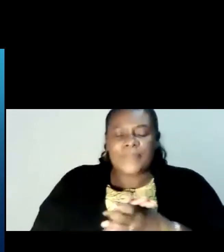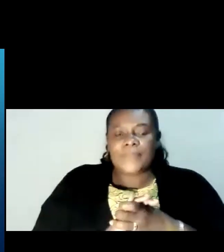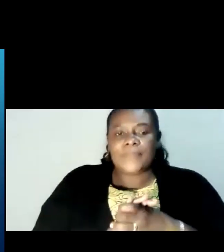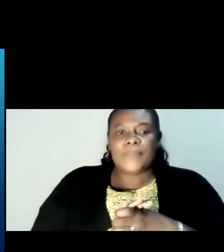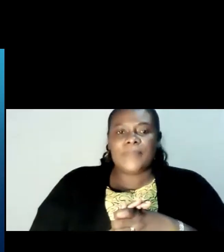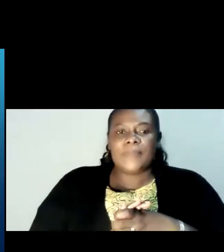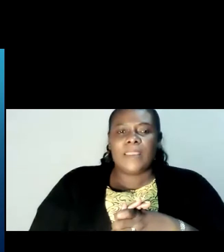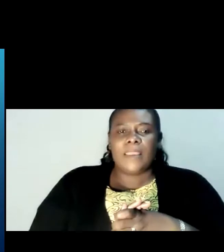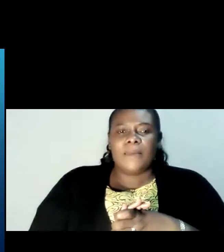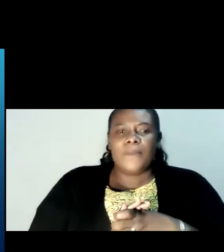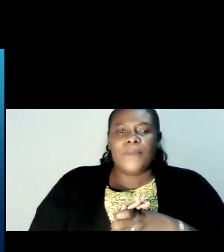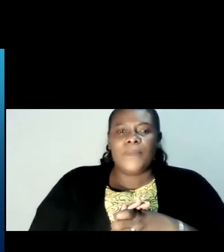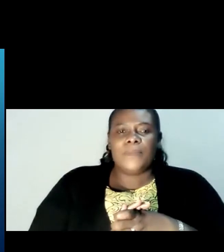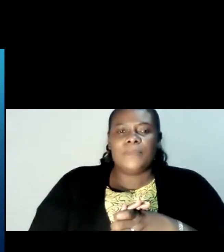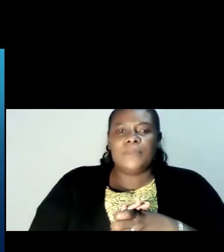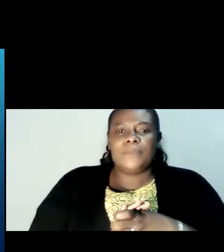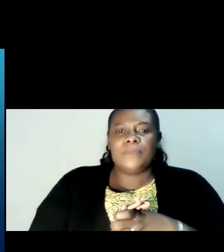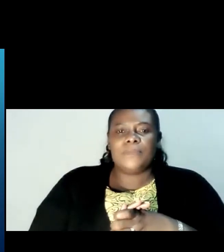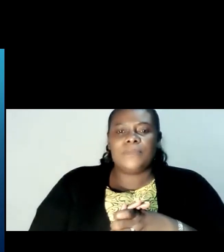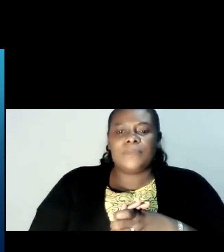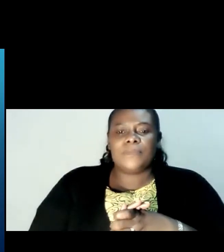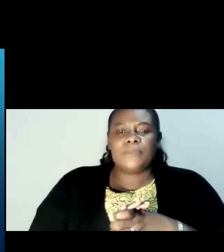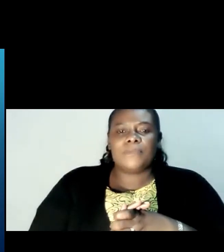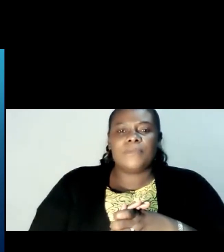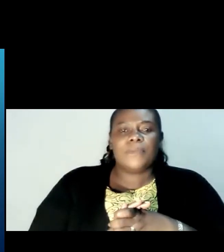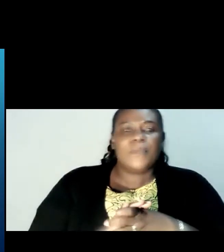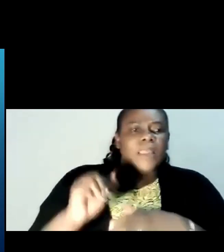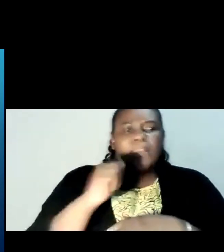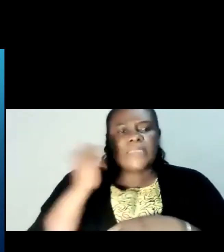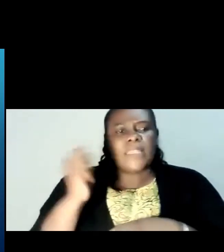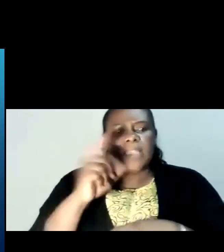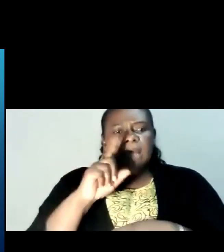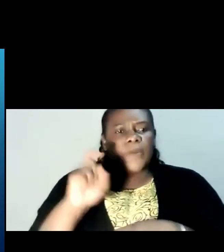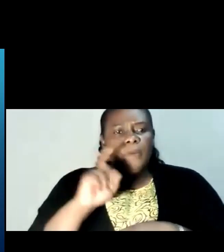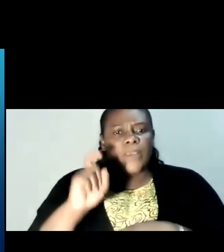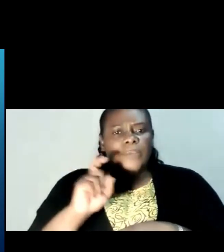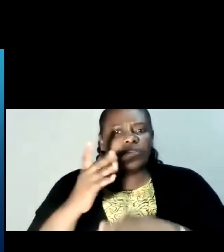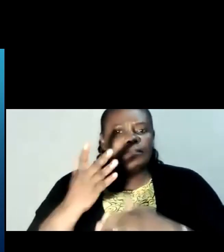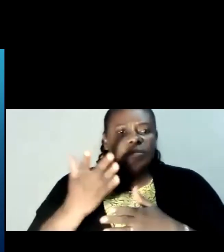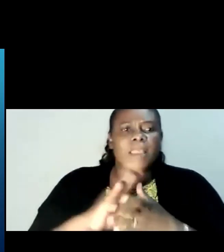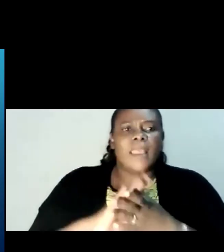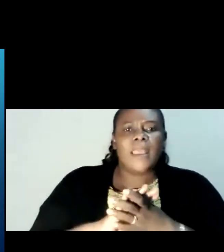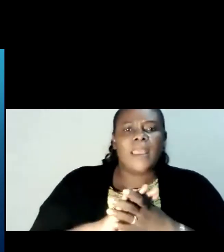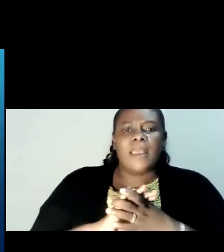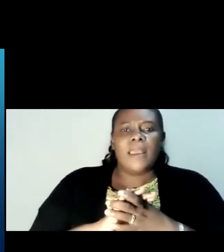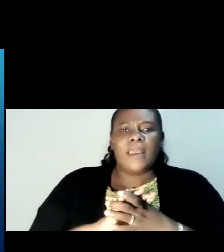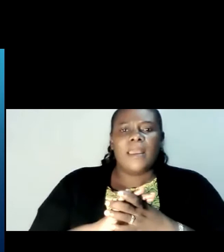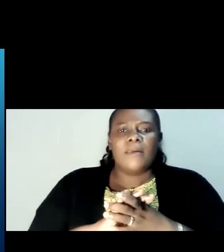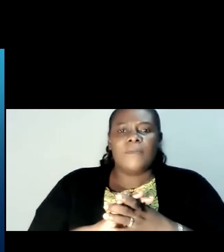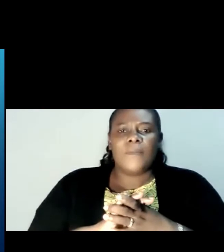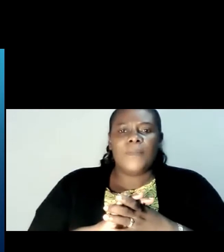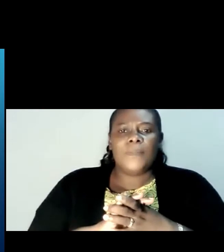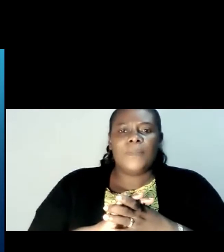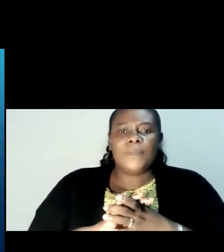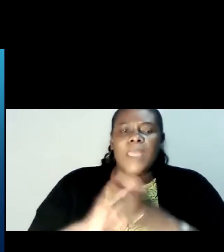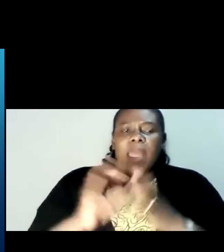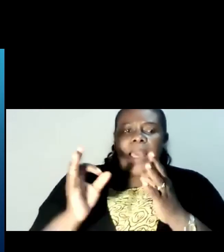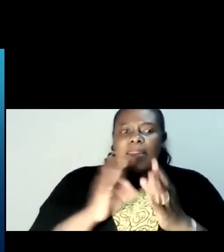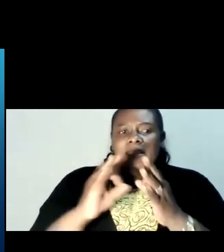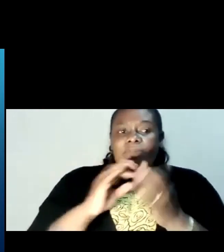someone else is asking a very interesting question about whether some chronic diseases can create sleep